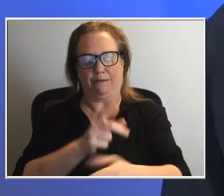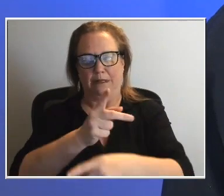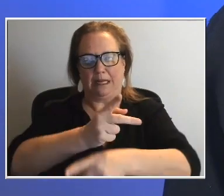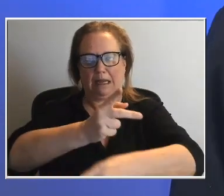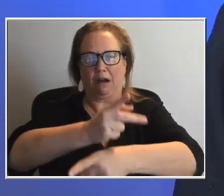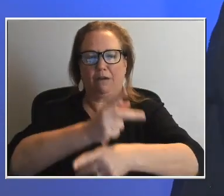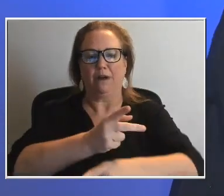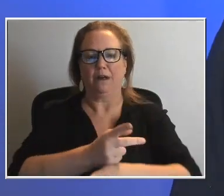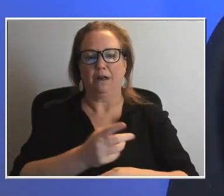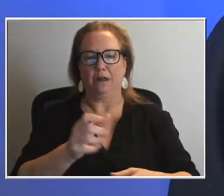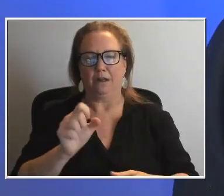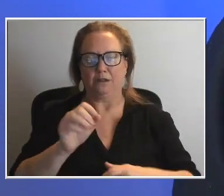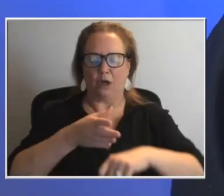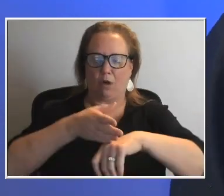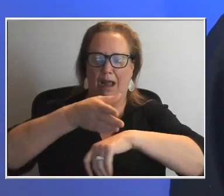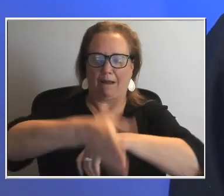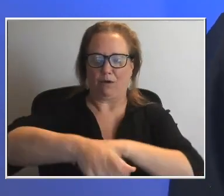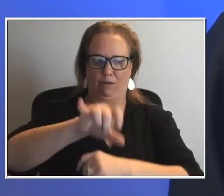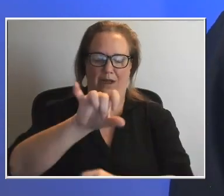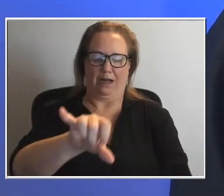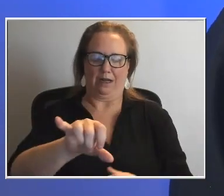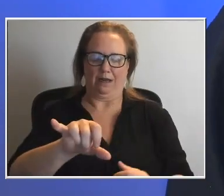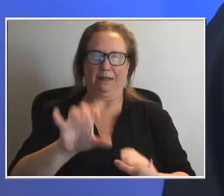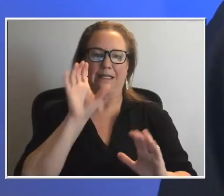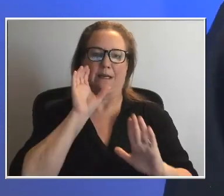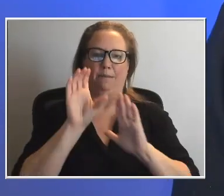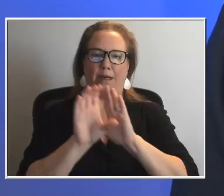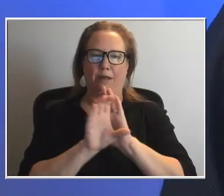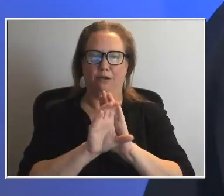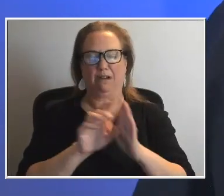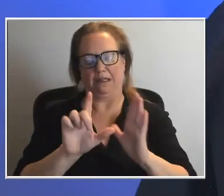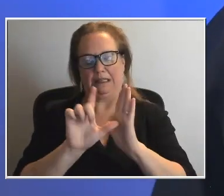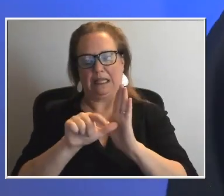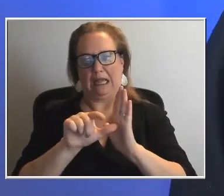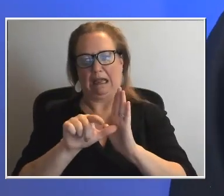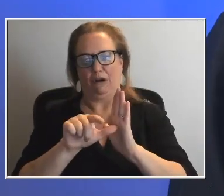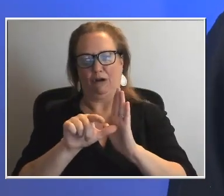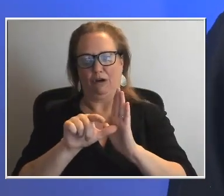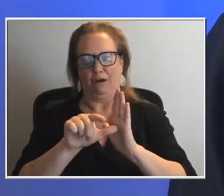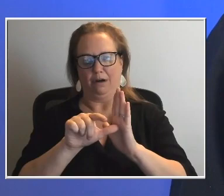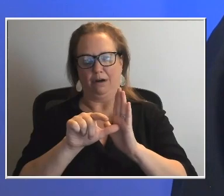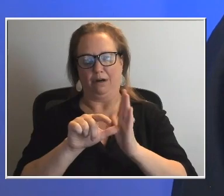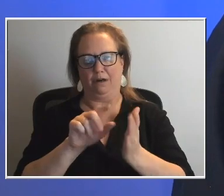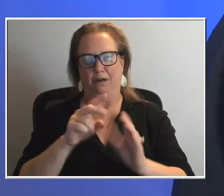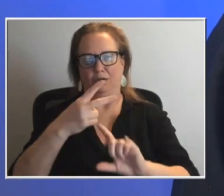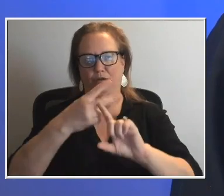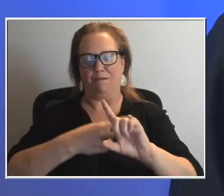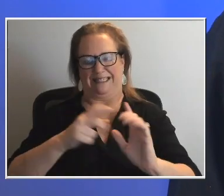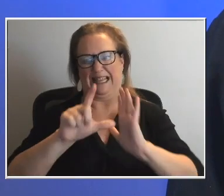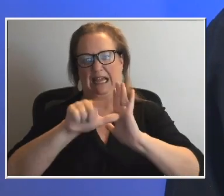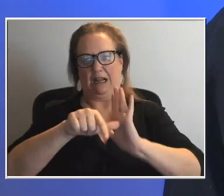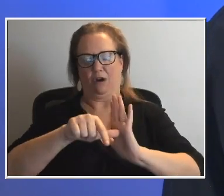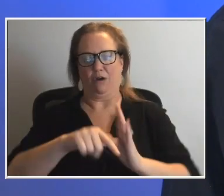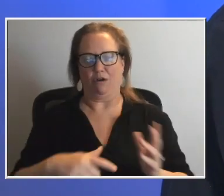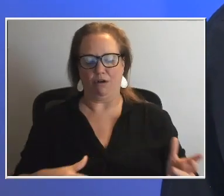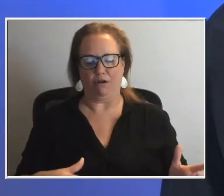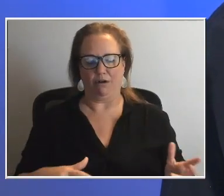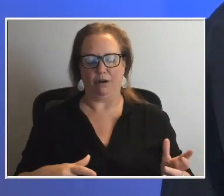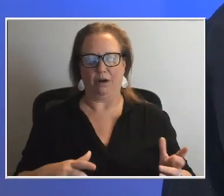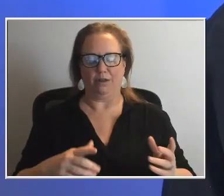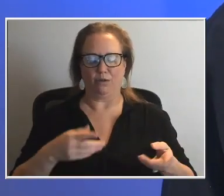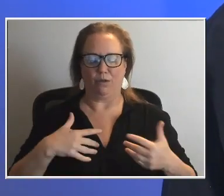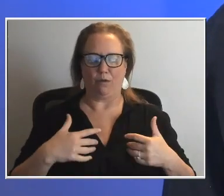so after that's a photo of, you know, much later down, you know, probably 2 months down the road through the recovery,